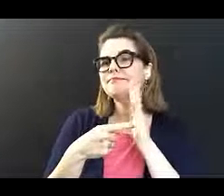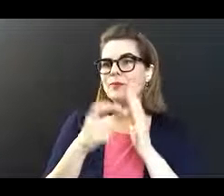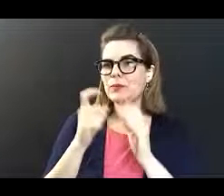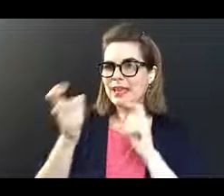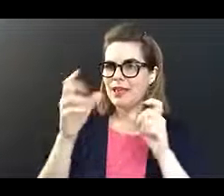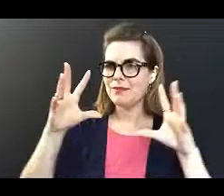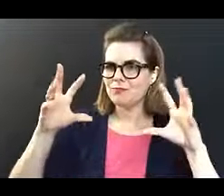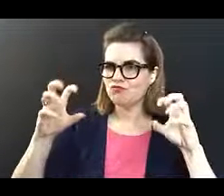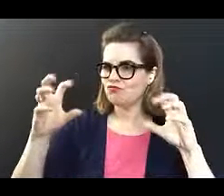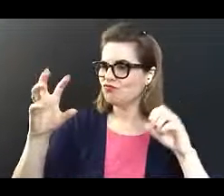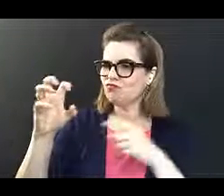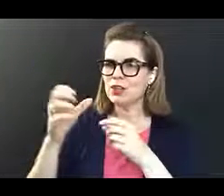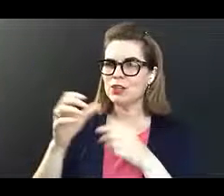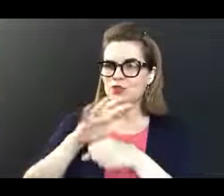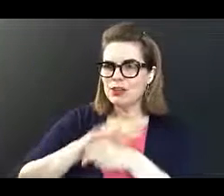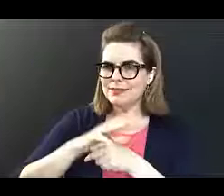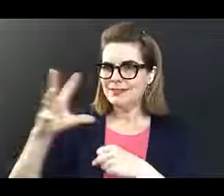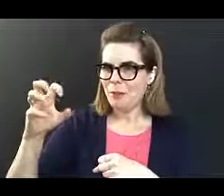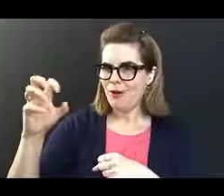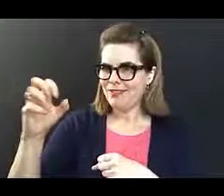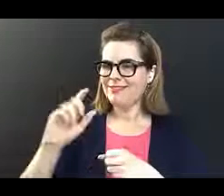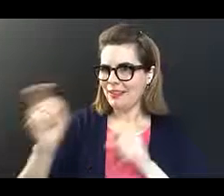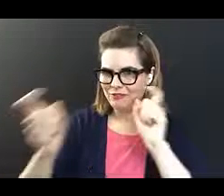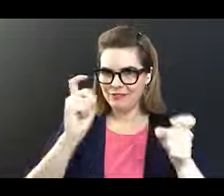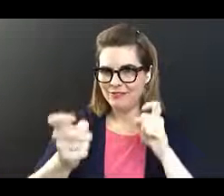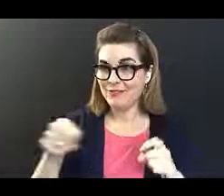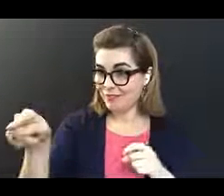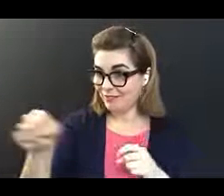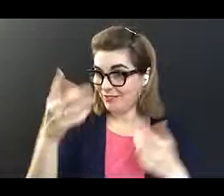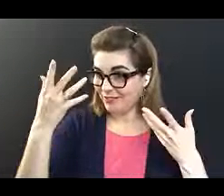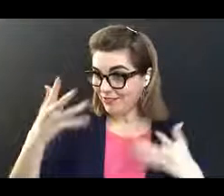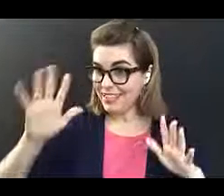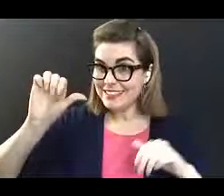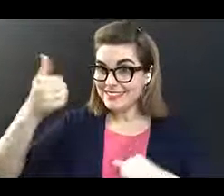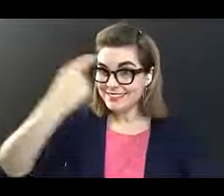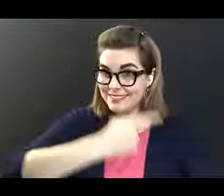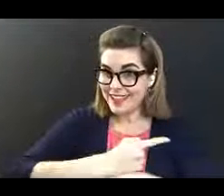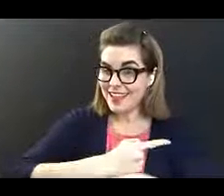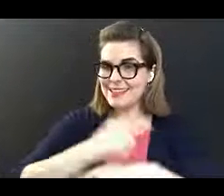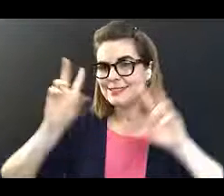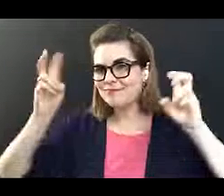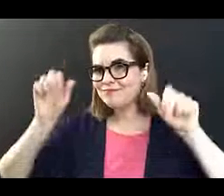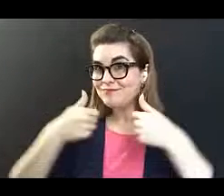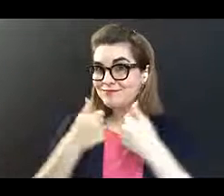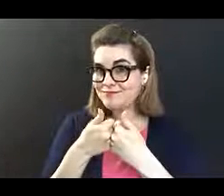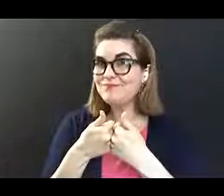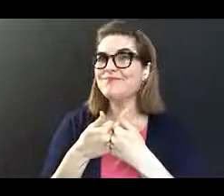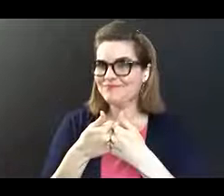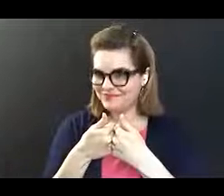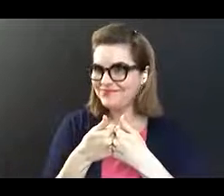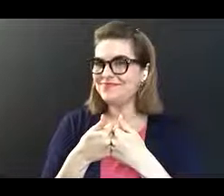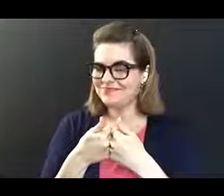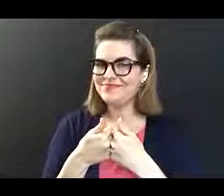mental health champions that that completed all 10 days of the challenge. We've, as Catherine just said,